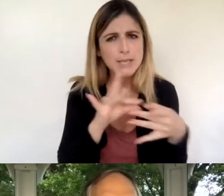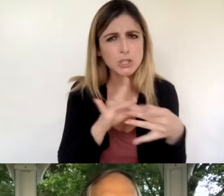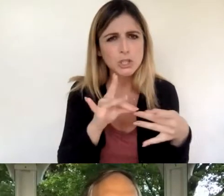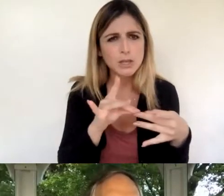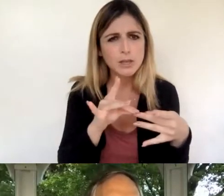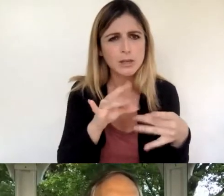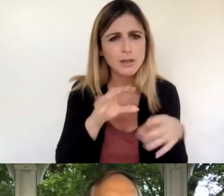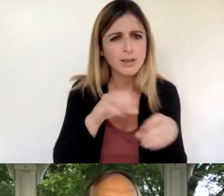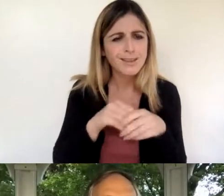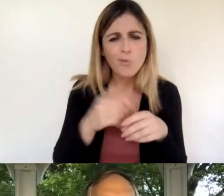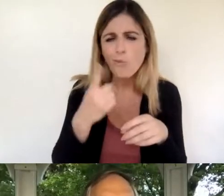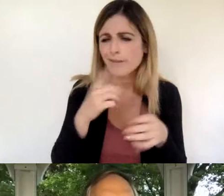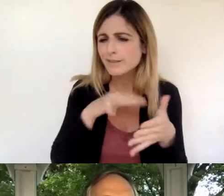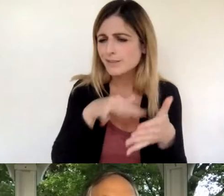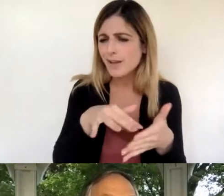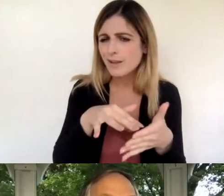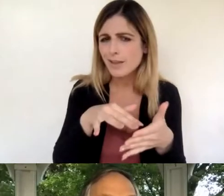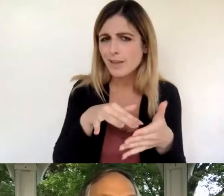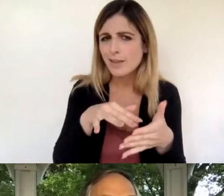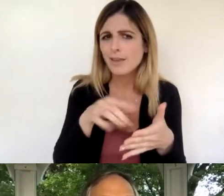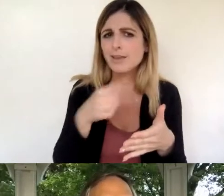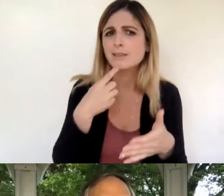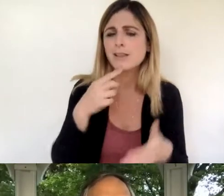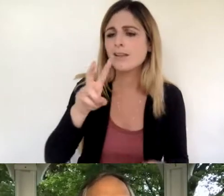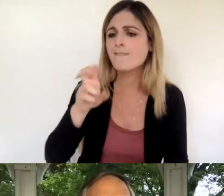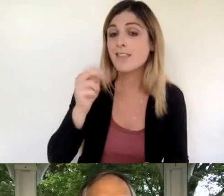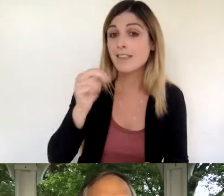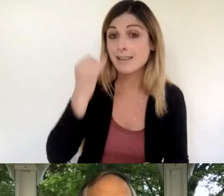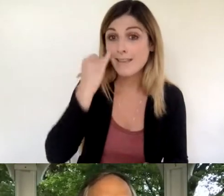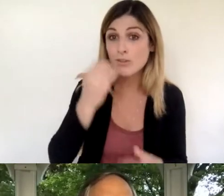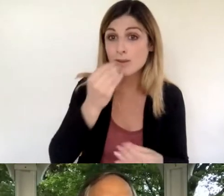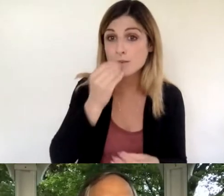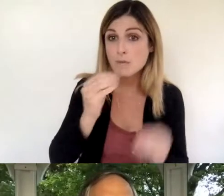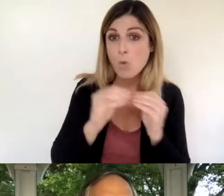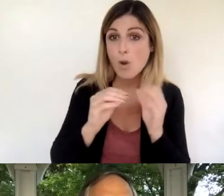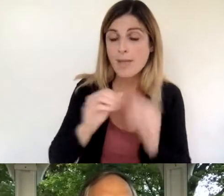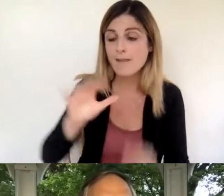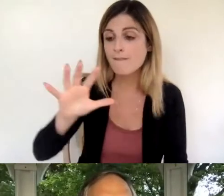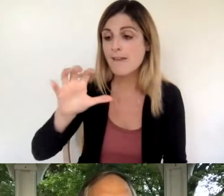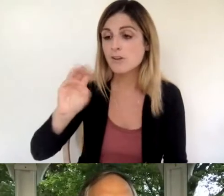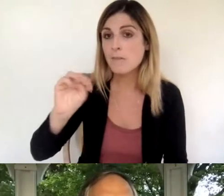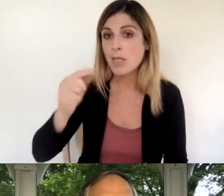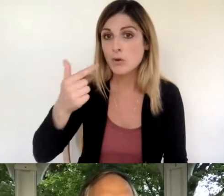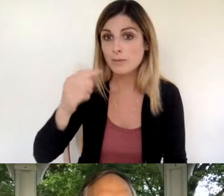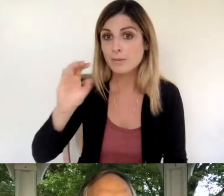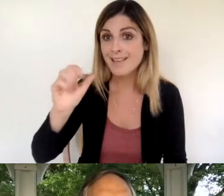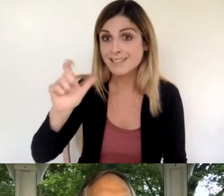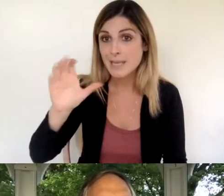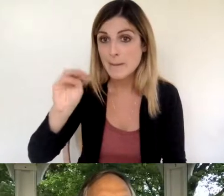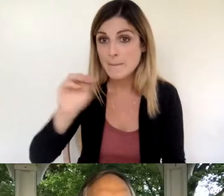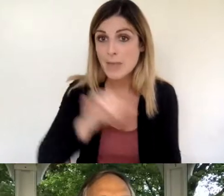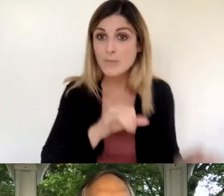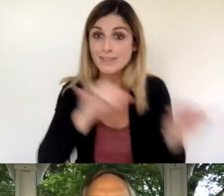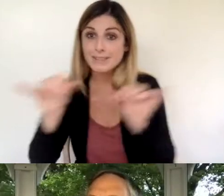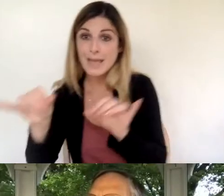Oxford Epic study about vegans who got more than 500 milligrams of calcium a day were basically doing as well as everybody else.